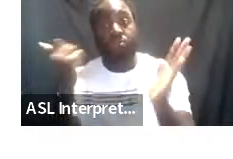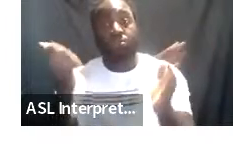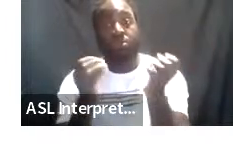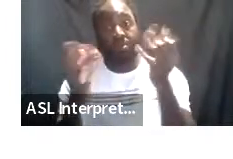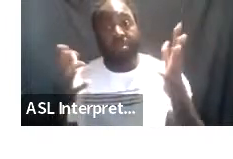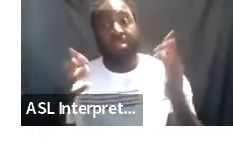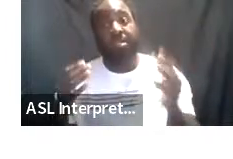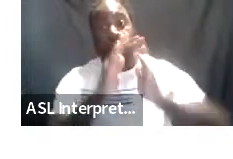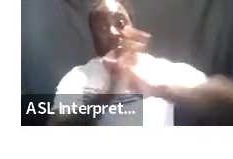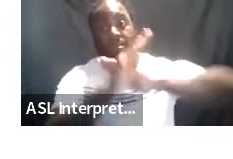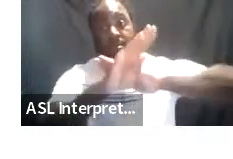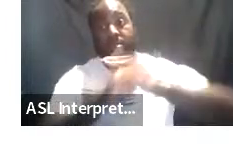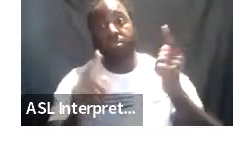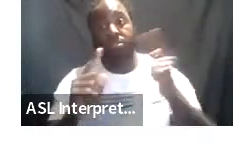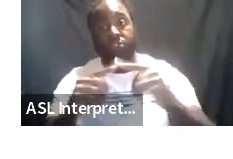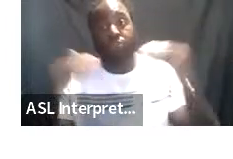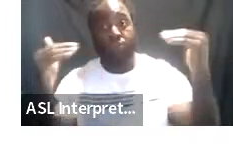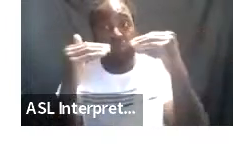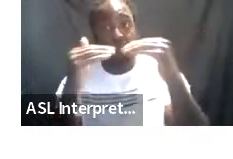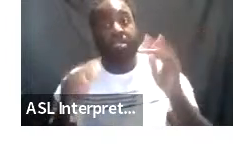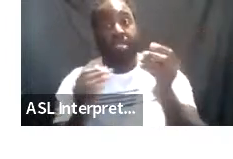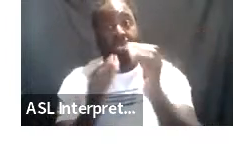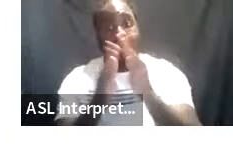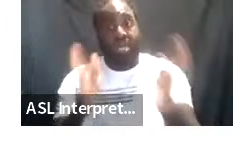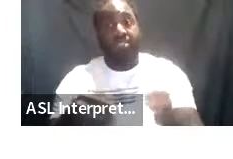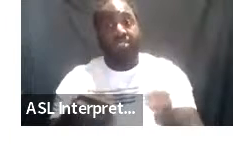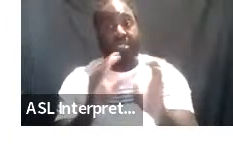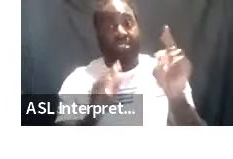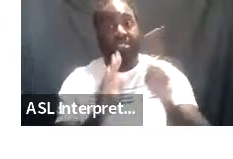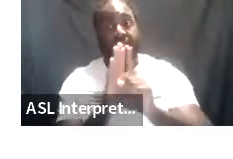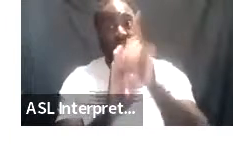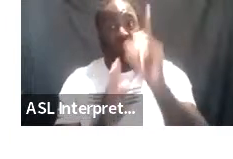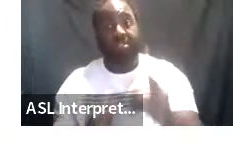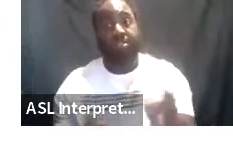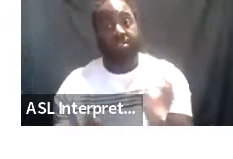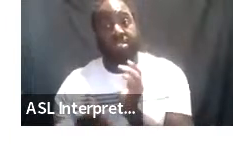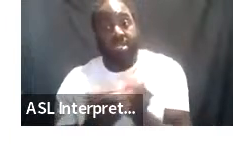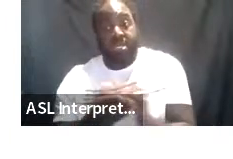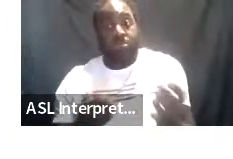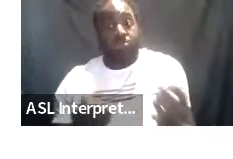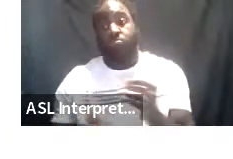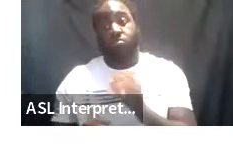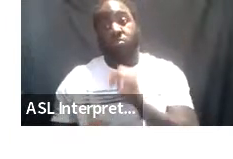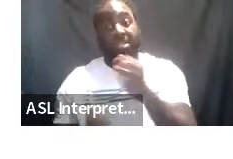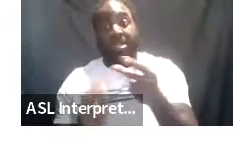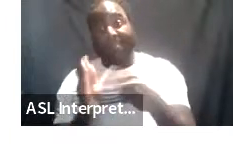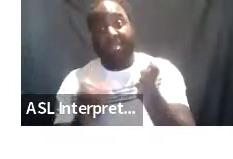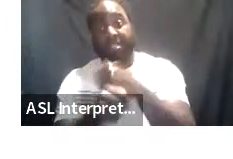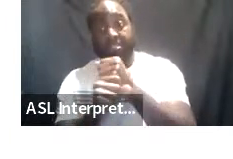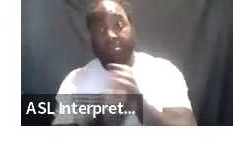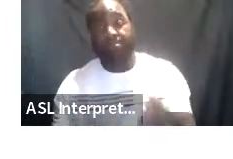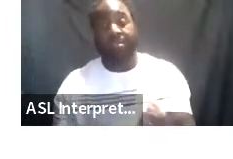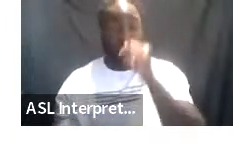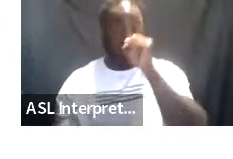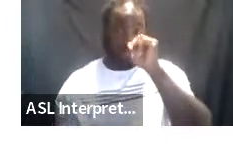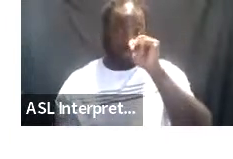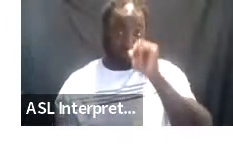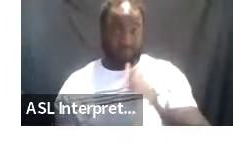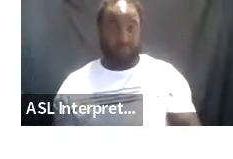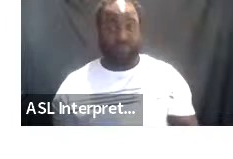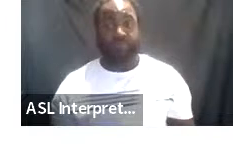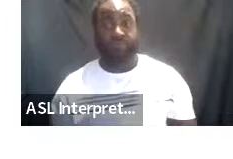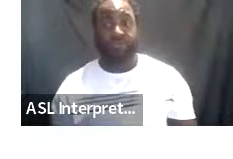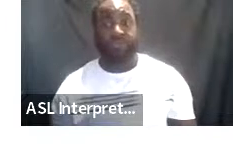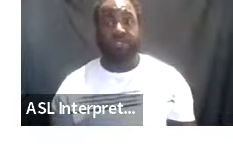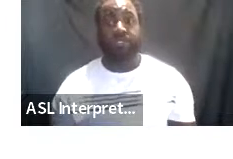of the obstacles to equitable housing development that we've unintentionally created in recent decades in the zoning.